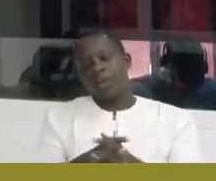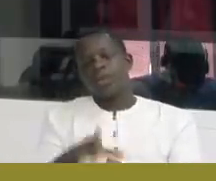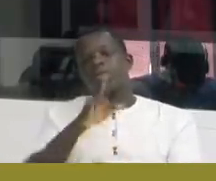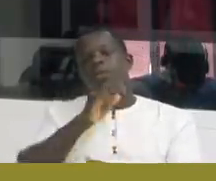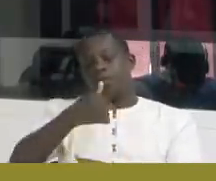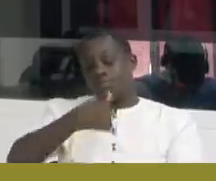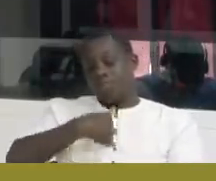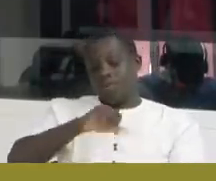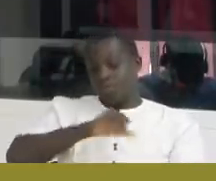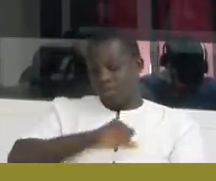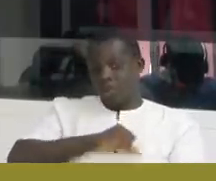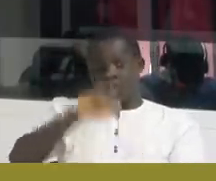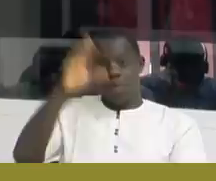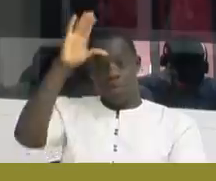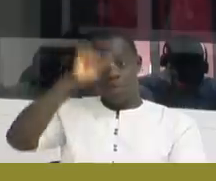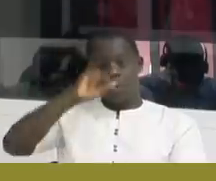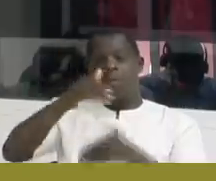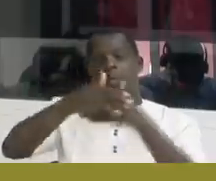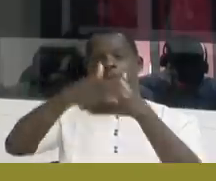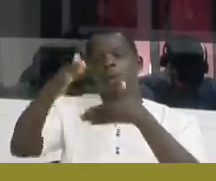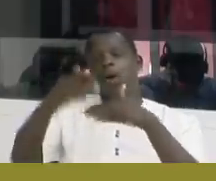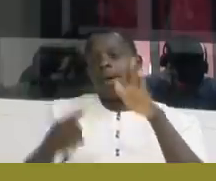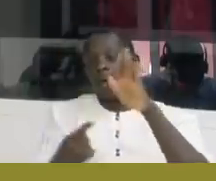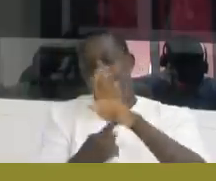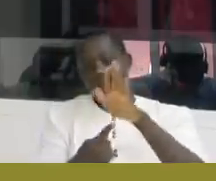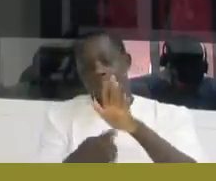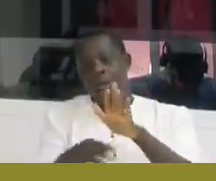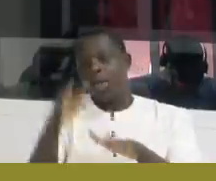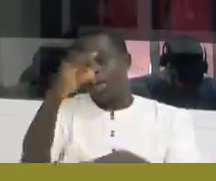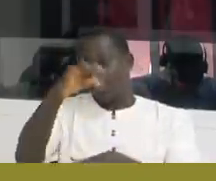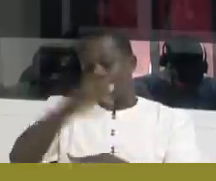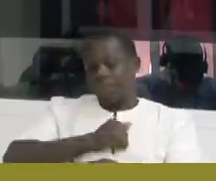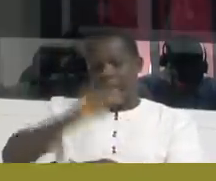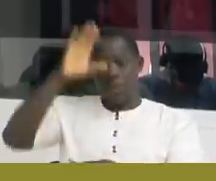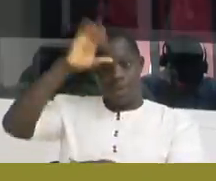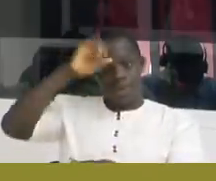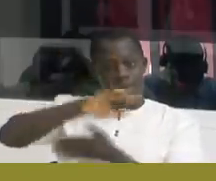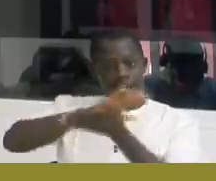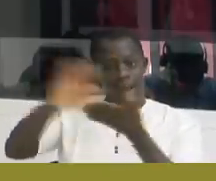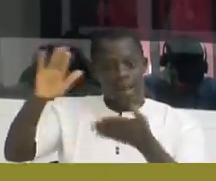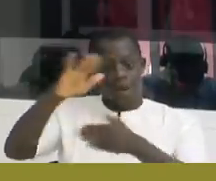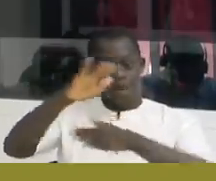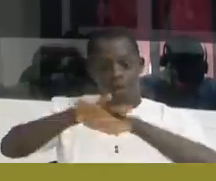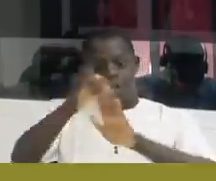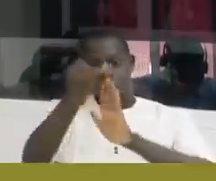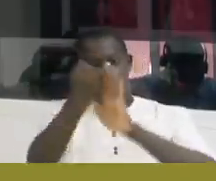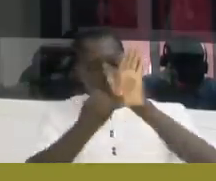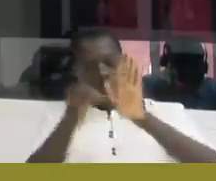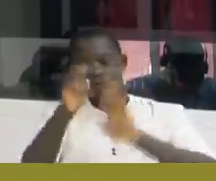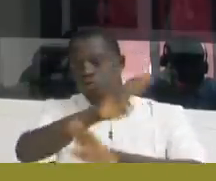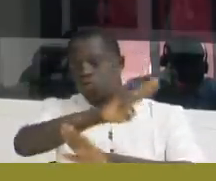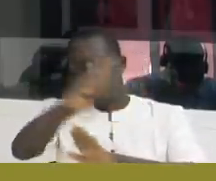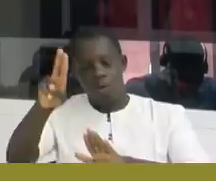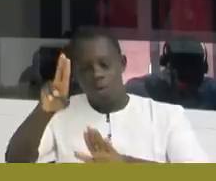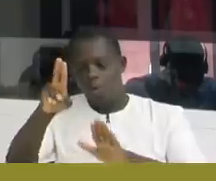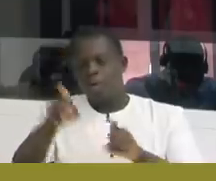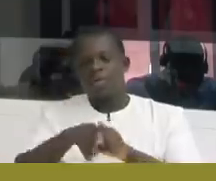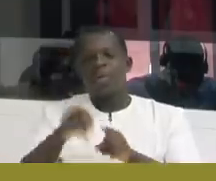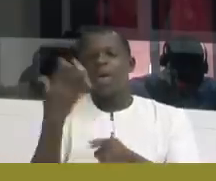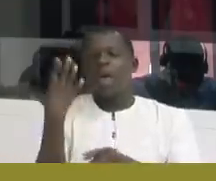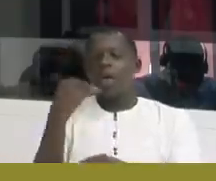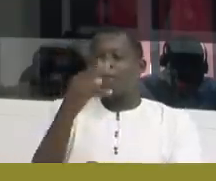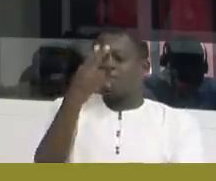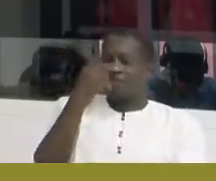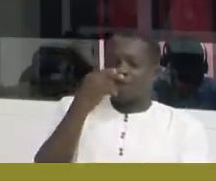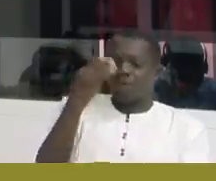important. As long as my conscience is clear in an issue, it doesn't matter how funny it looks, I will